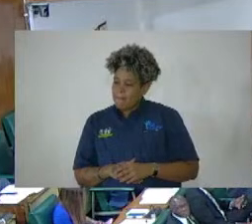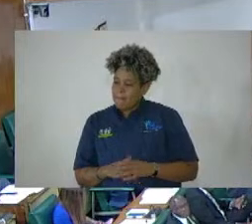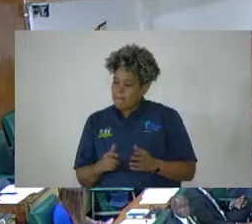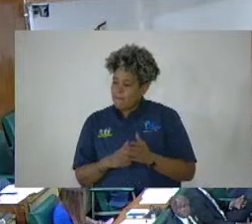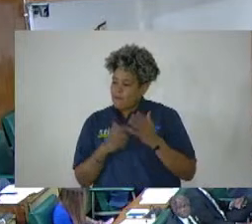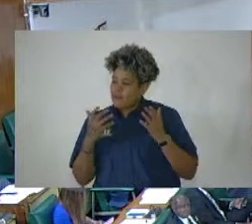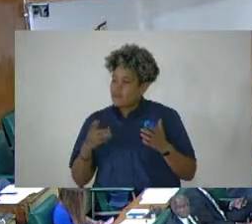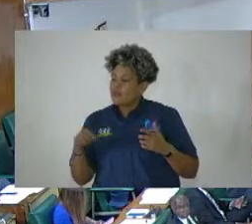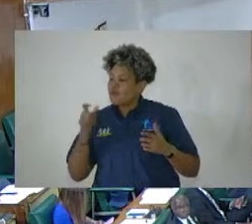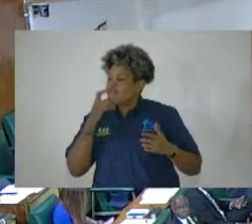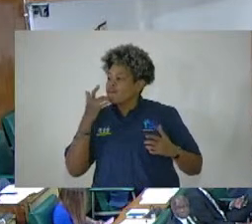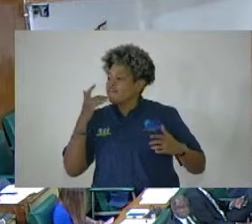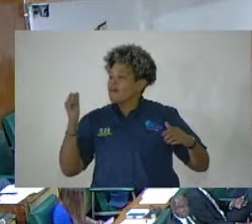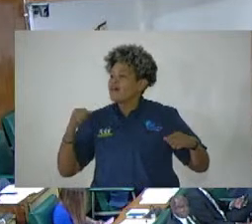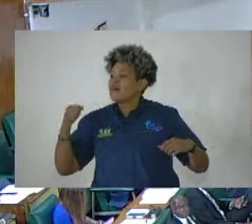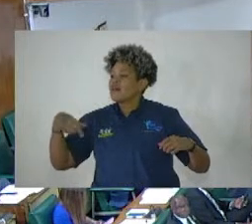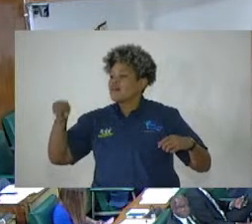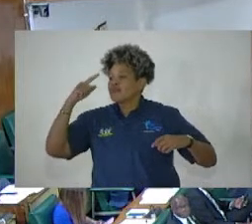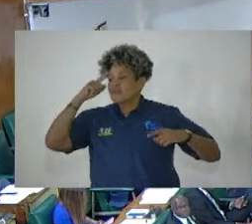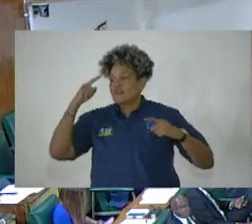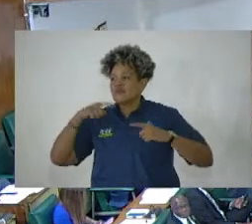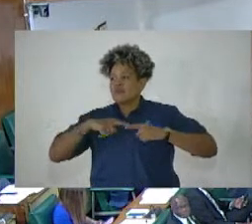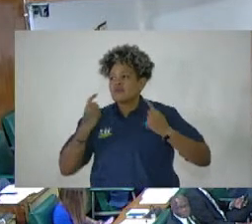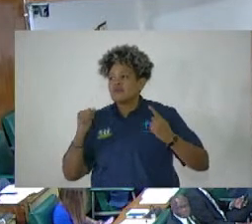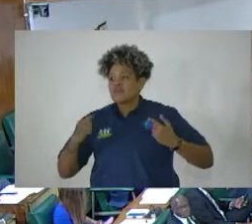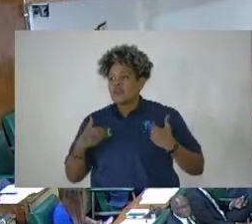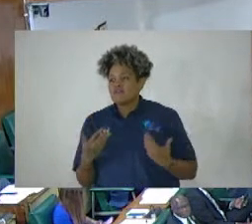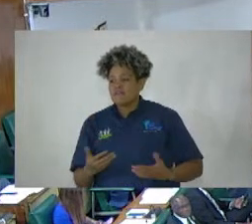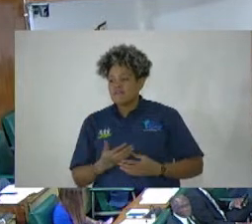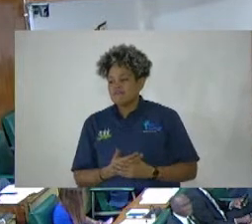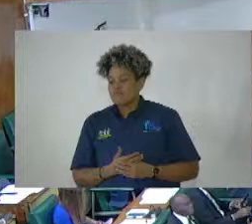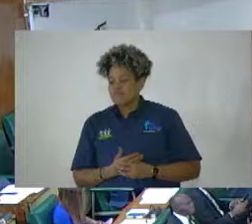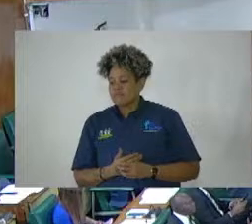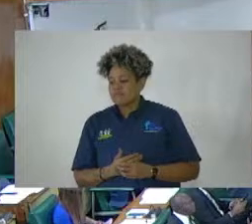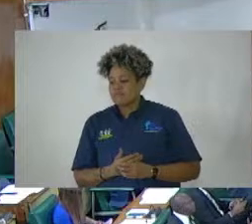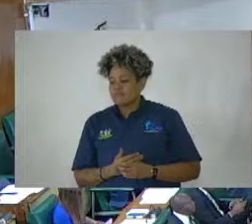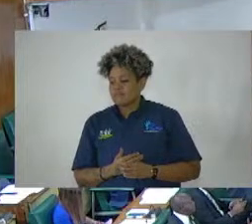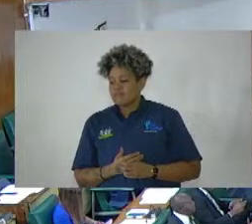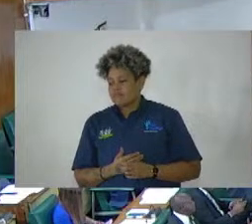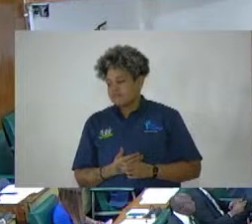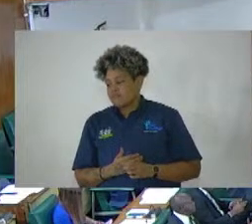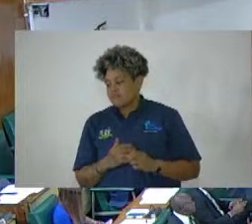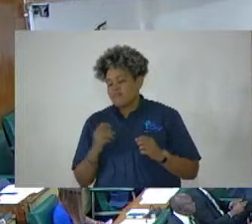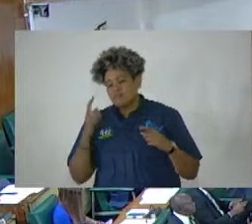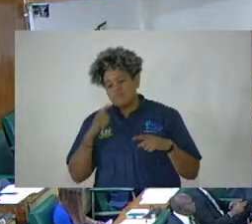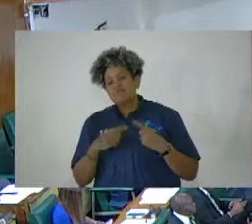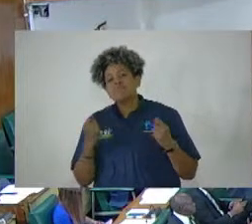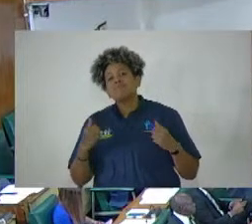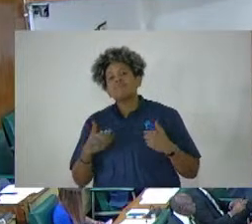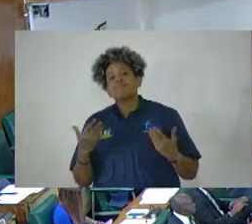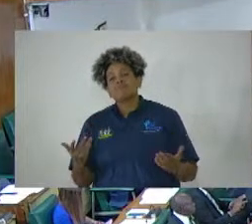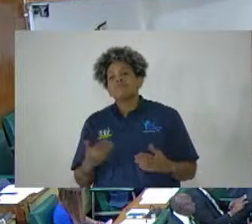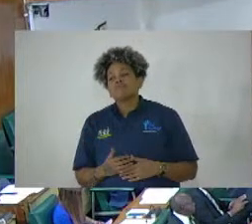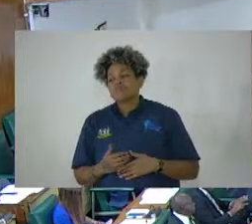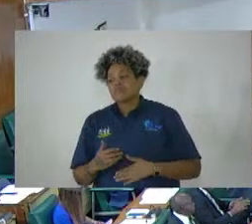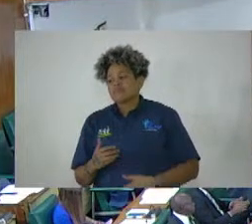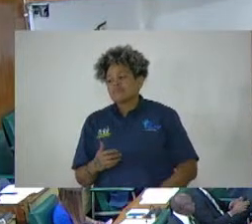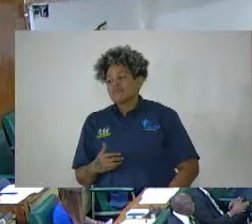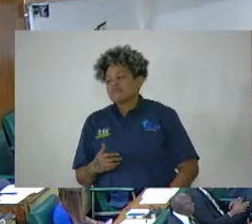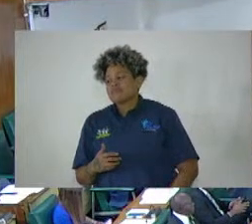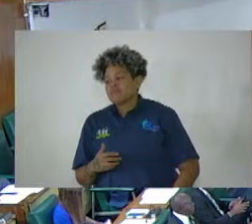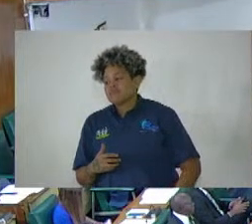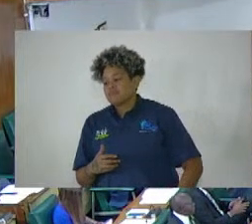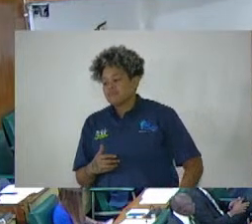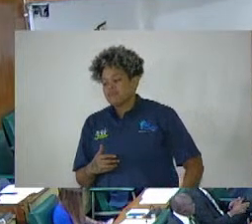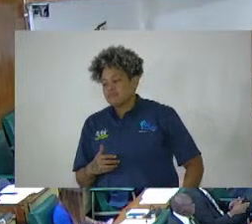request is on the floor. Those in favor? Those against? The ayes have it.